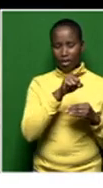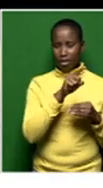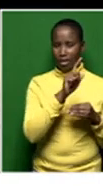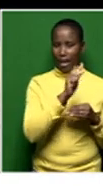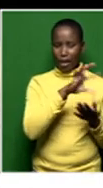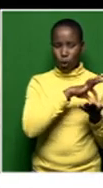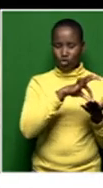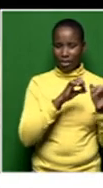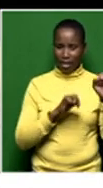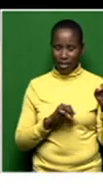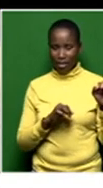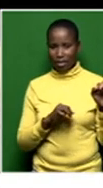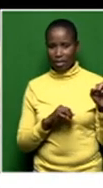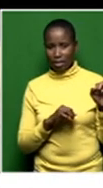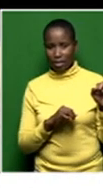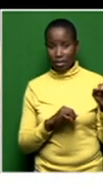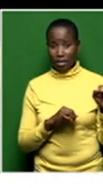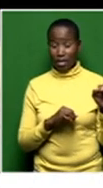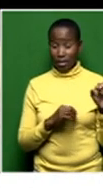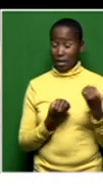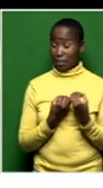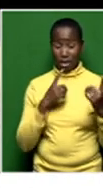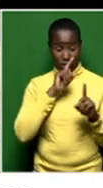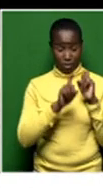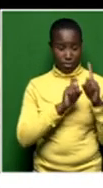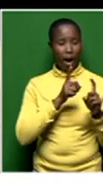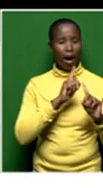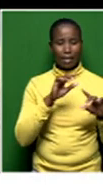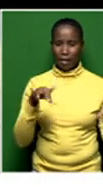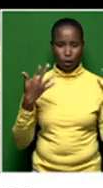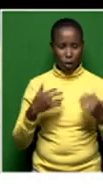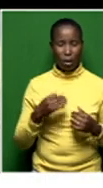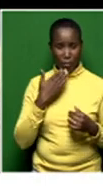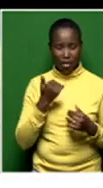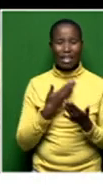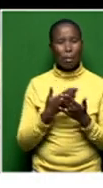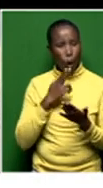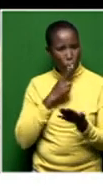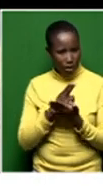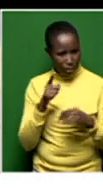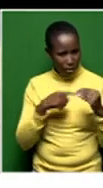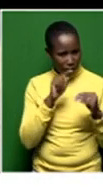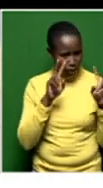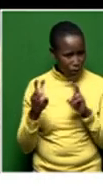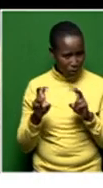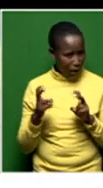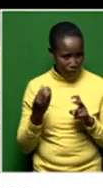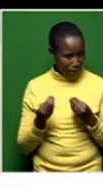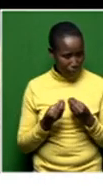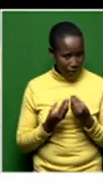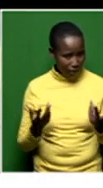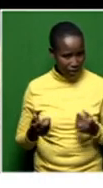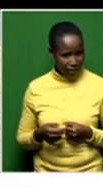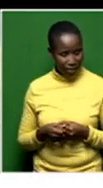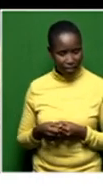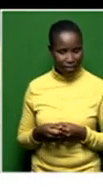just far too many, and no answers seem to be coming. Does anybody want to be honest about this? No. I mean, it's apparent that